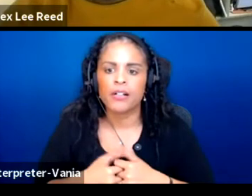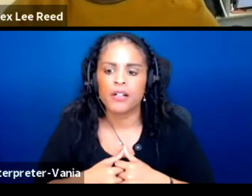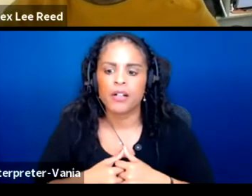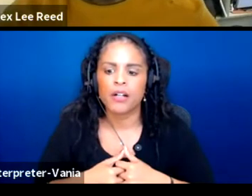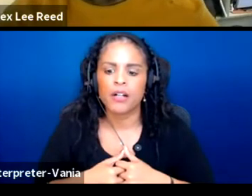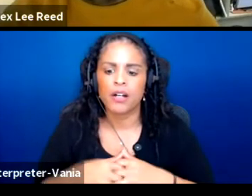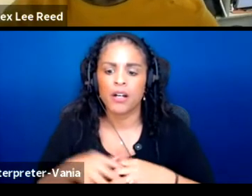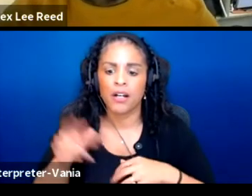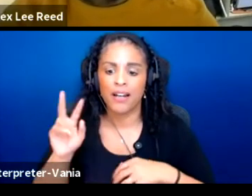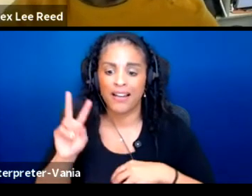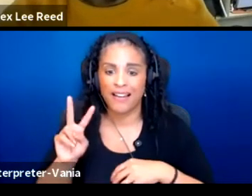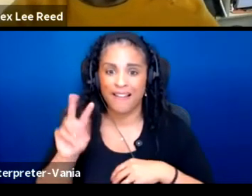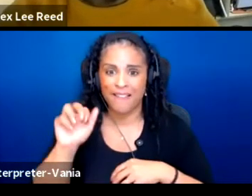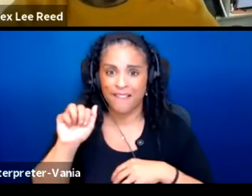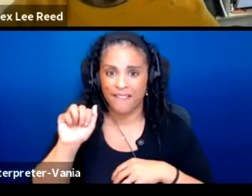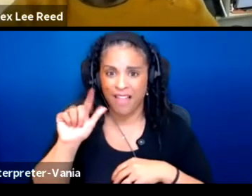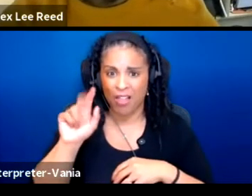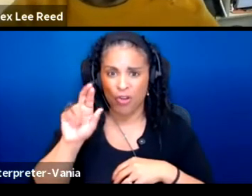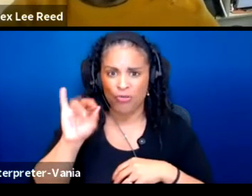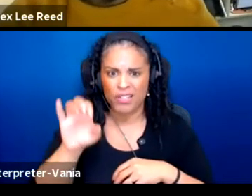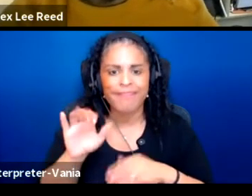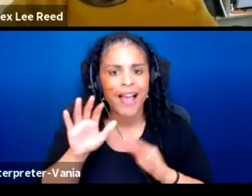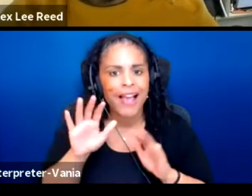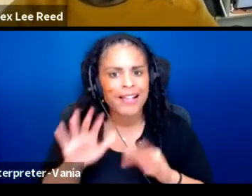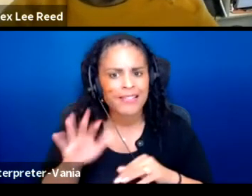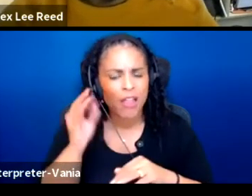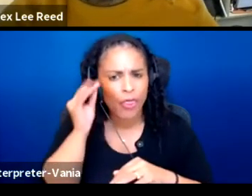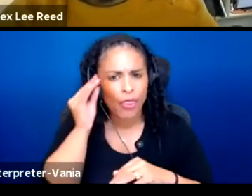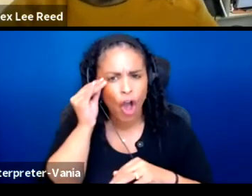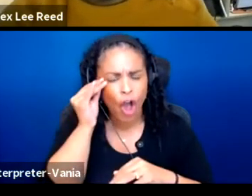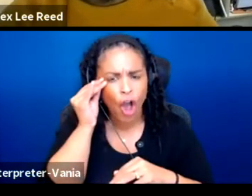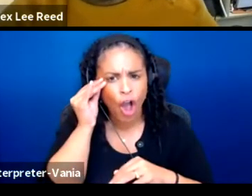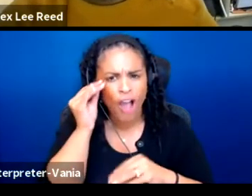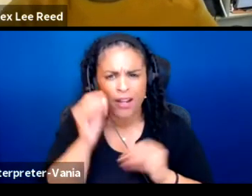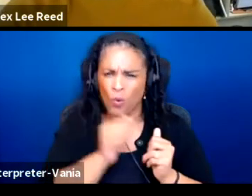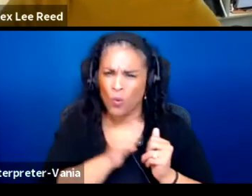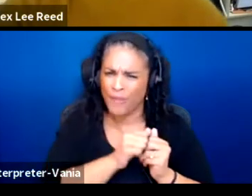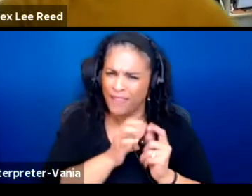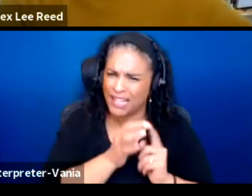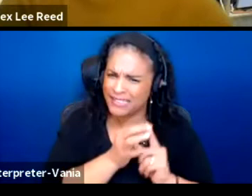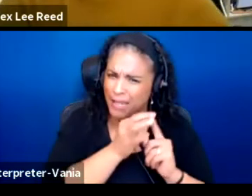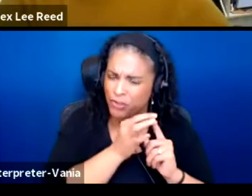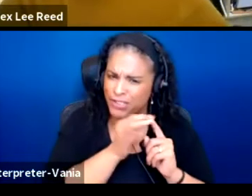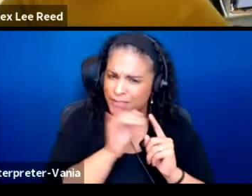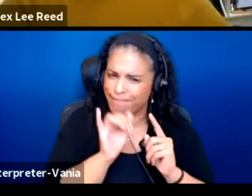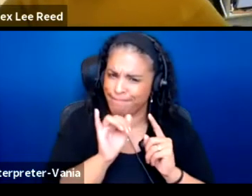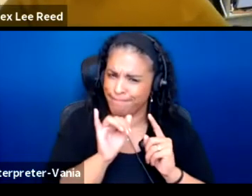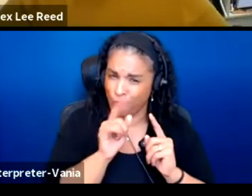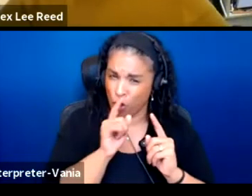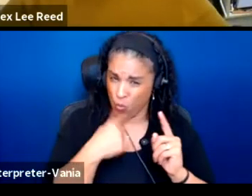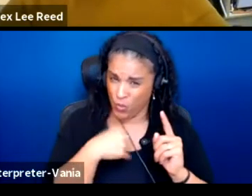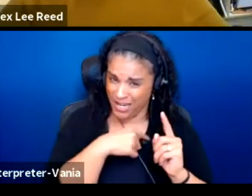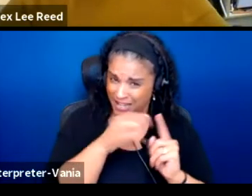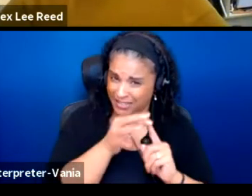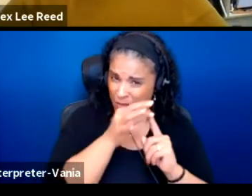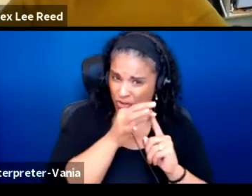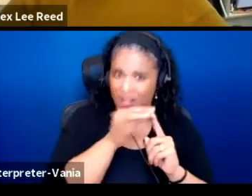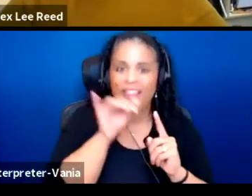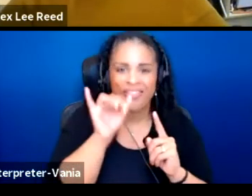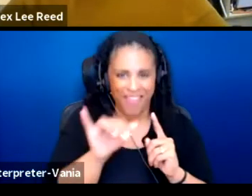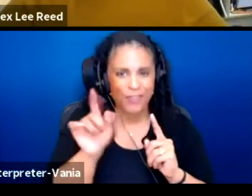Well, that's a really excellent thought. Are we the exception? I guess part of me feels like that's the place where we